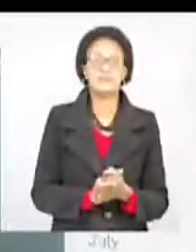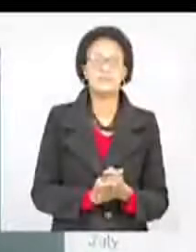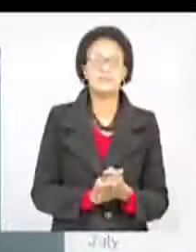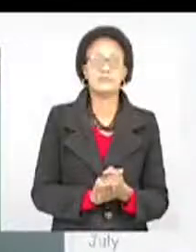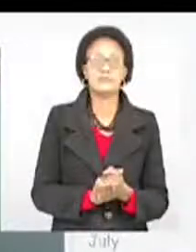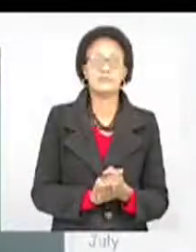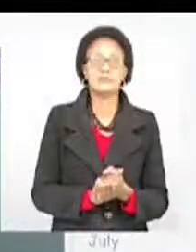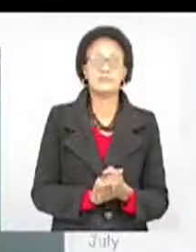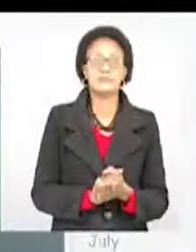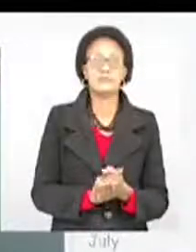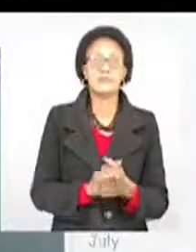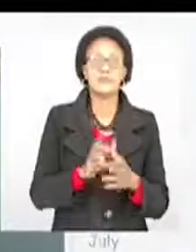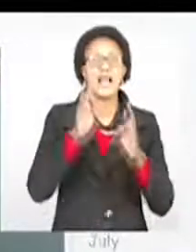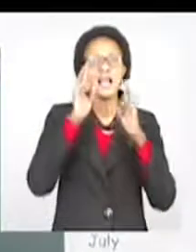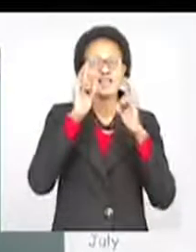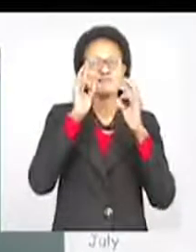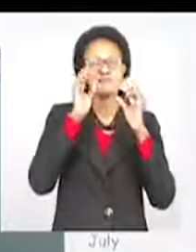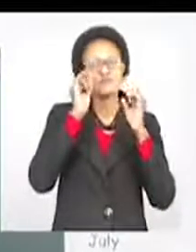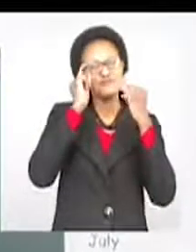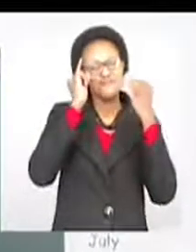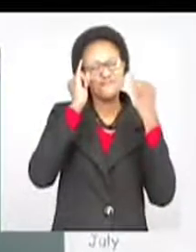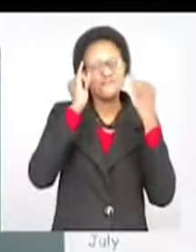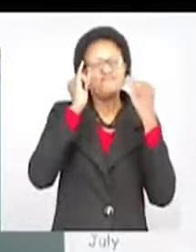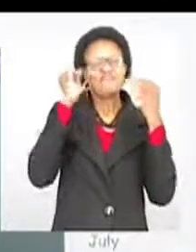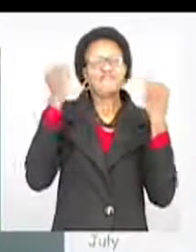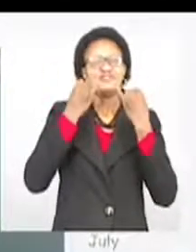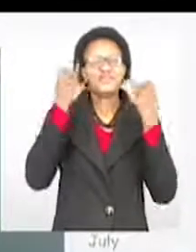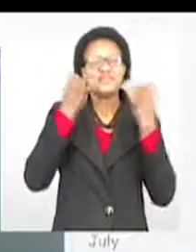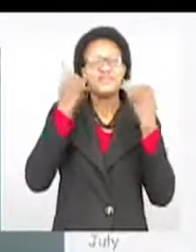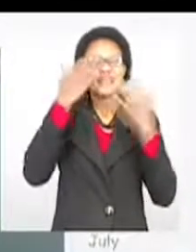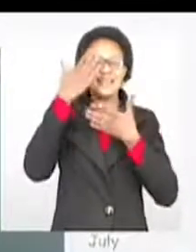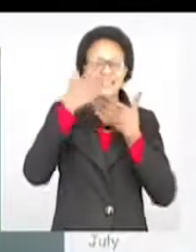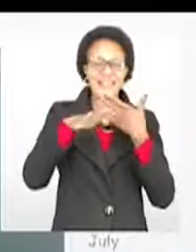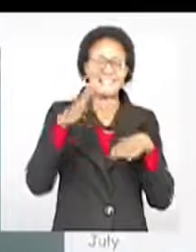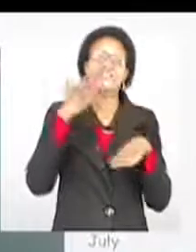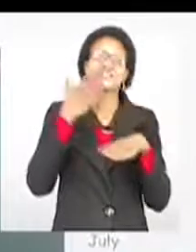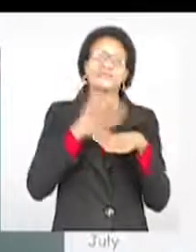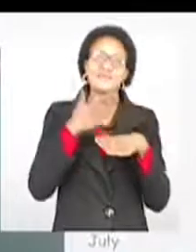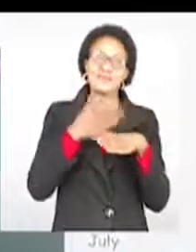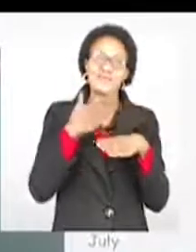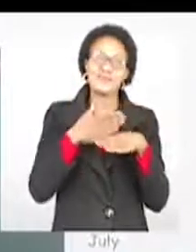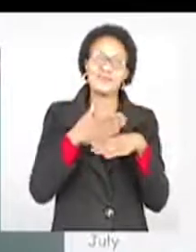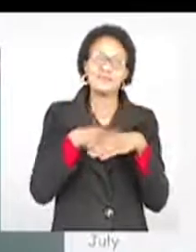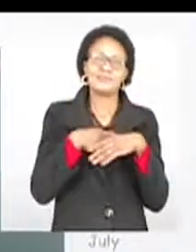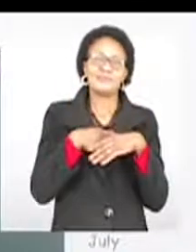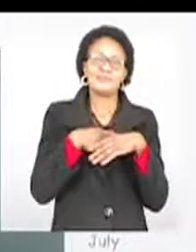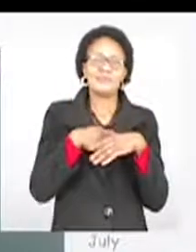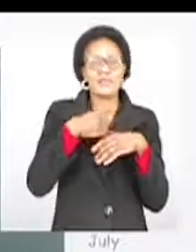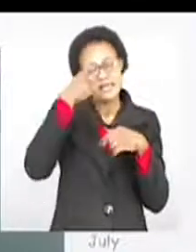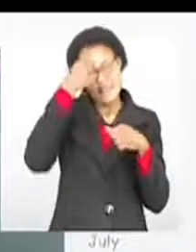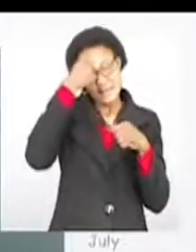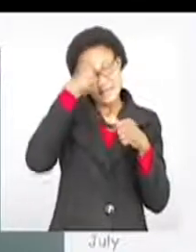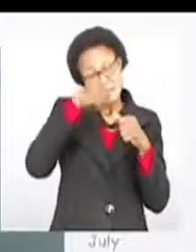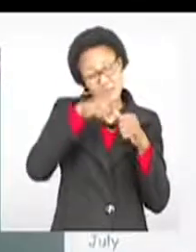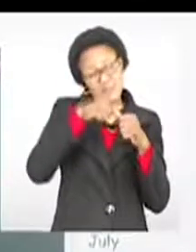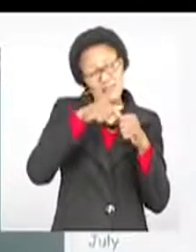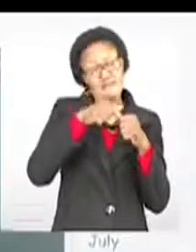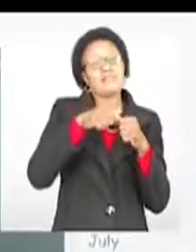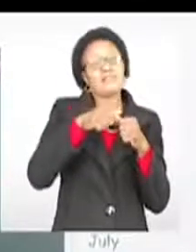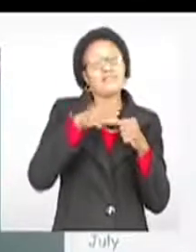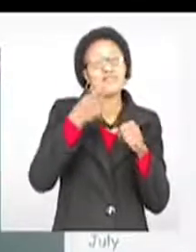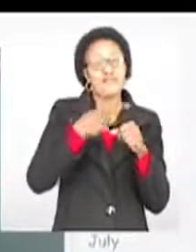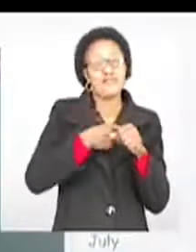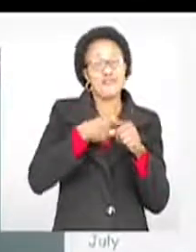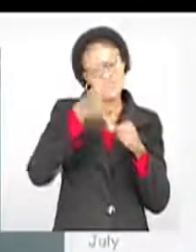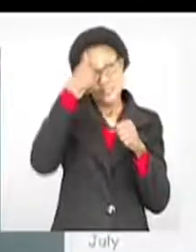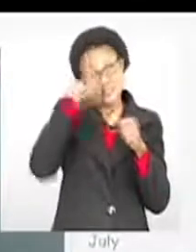I really hope you enjoyed that last exercise, my children, and that you don't forget our song. Let's take a look